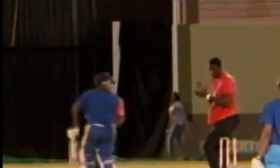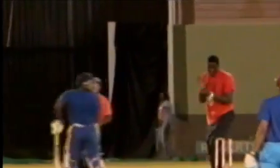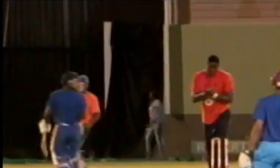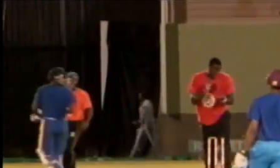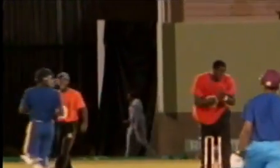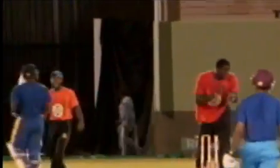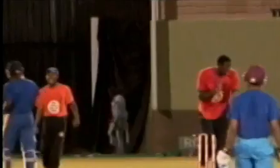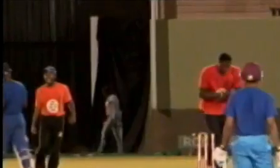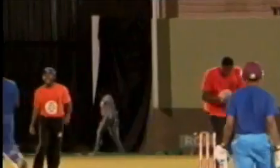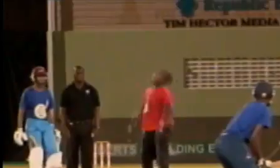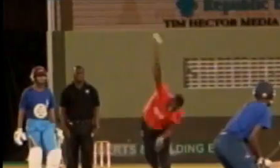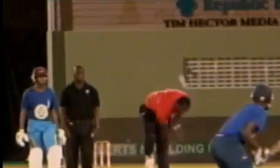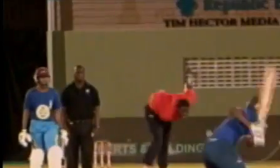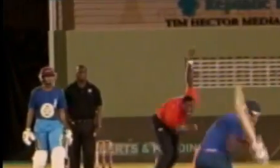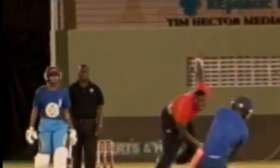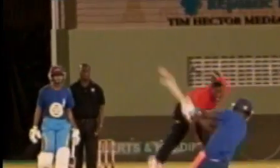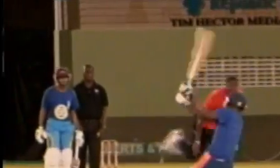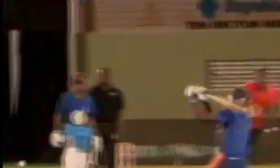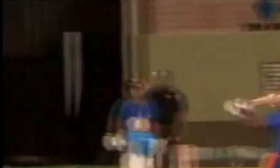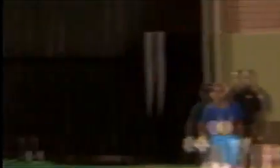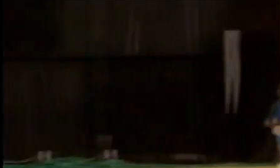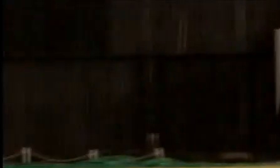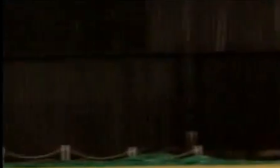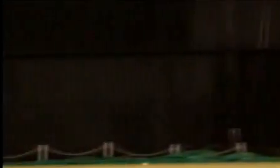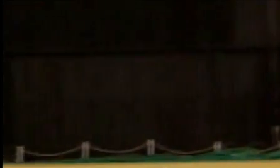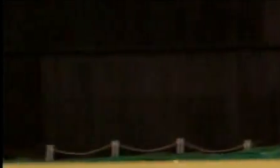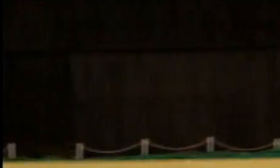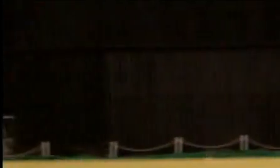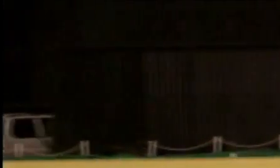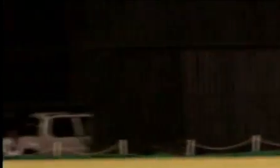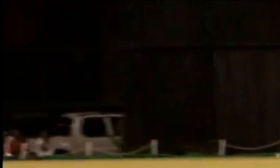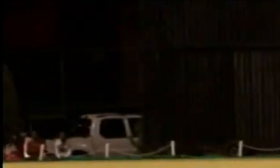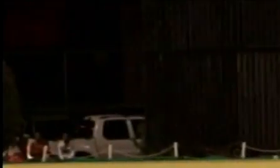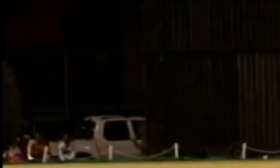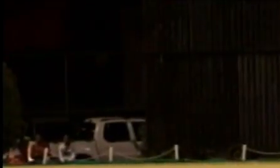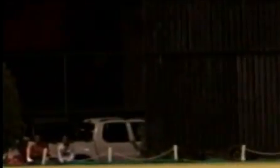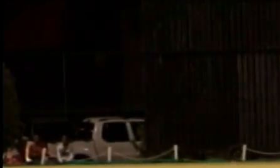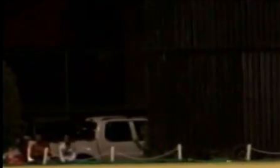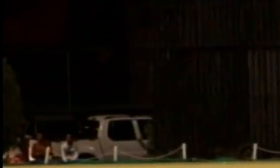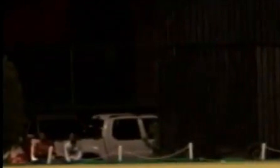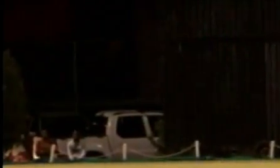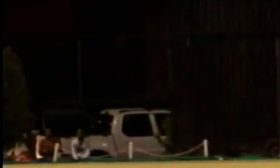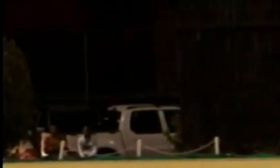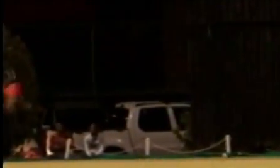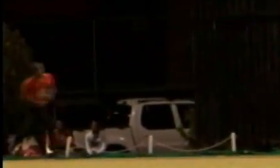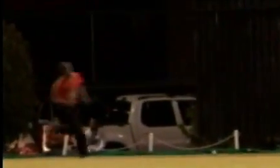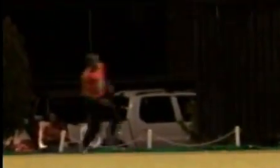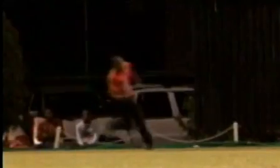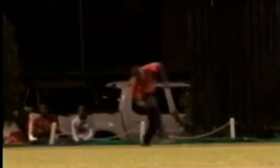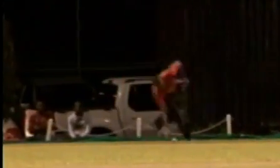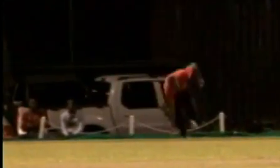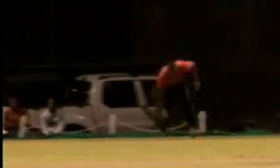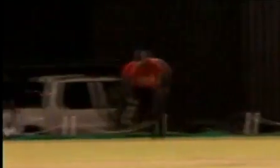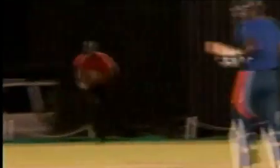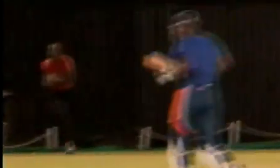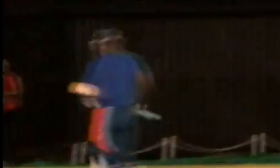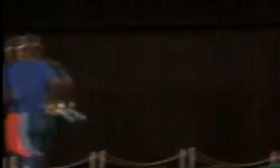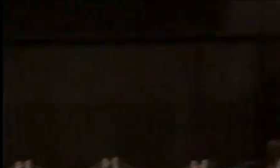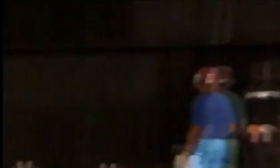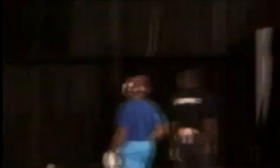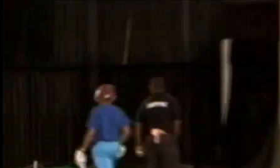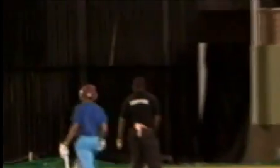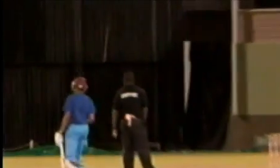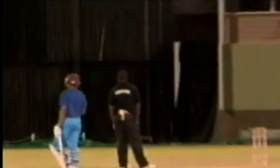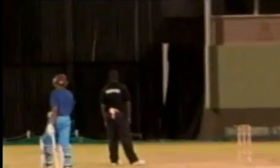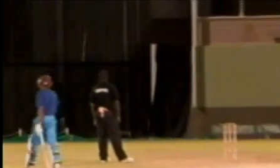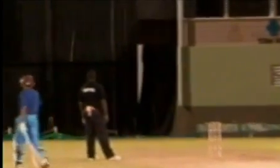the last over. And they just couldn't get home in the end. St Michael Merchants 142 for